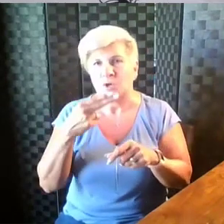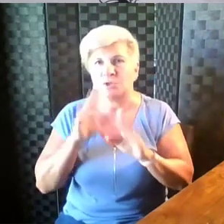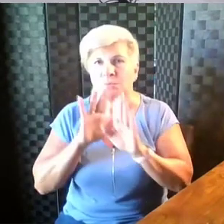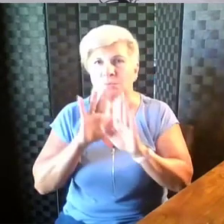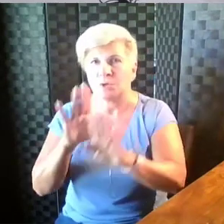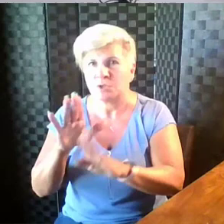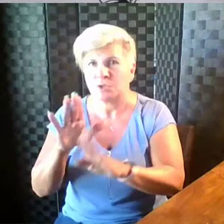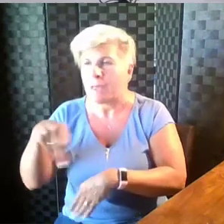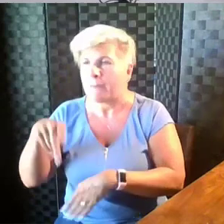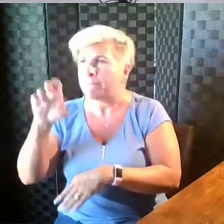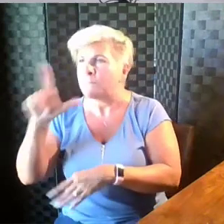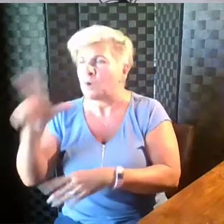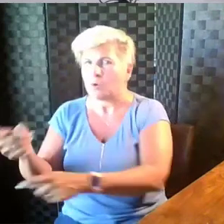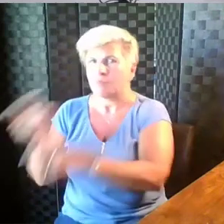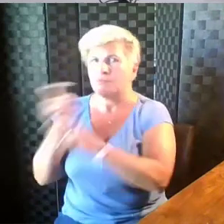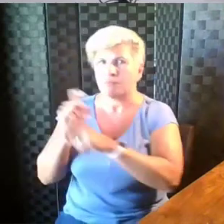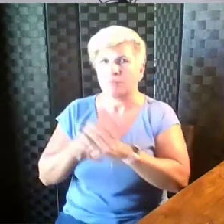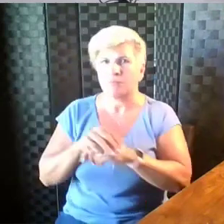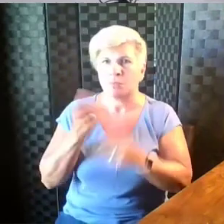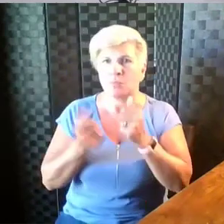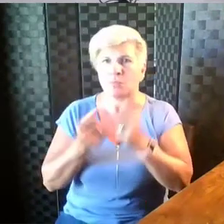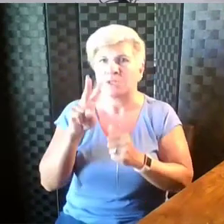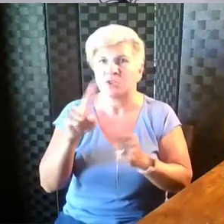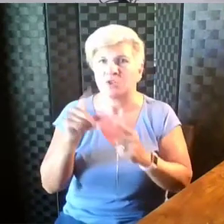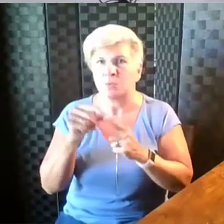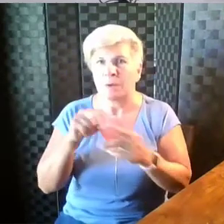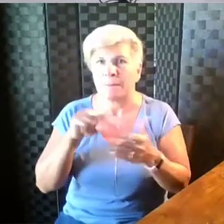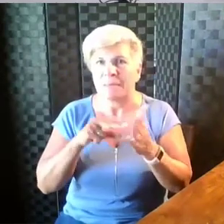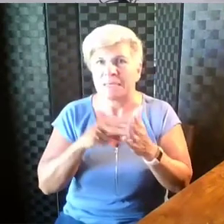same, or they're the synonyms?